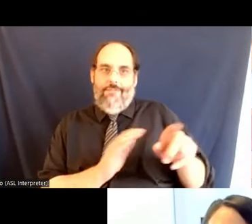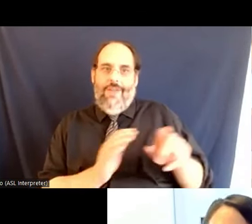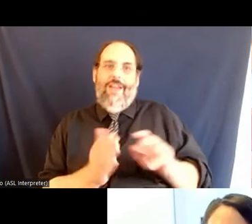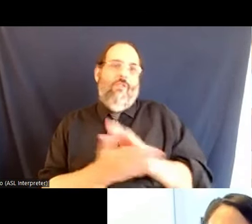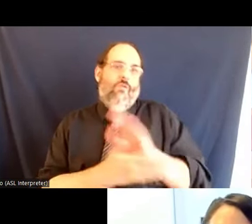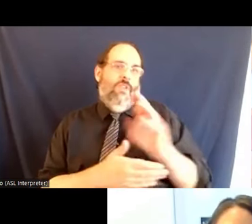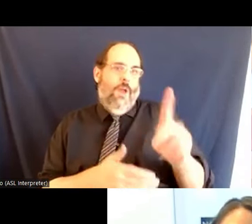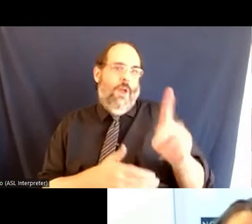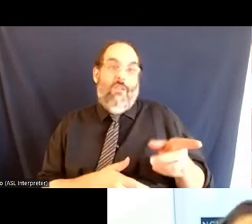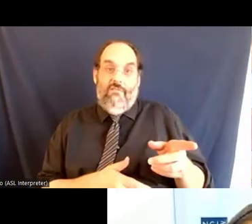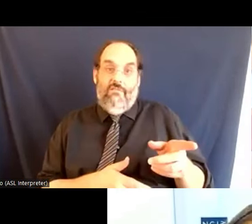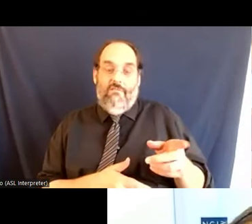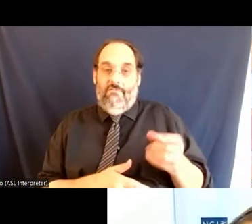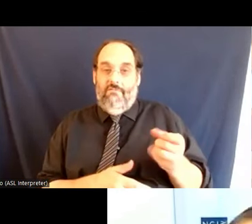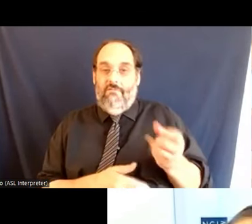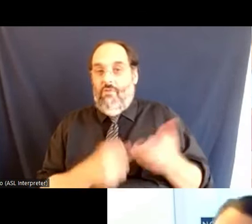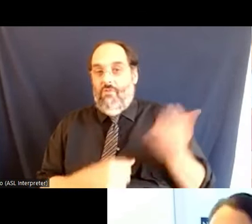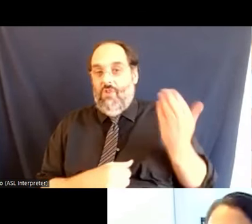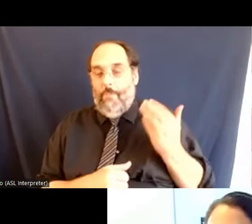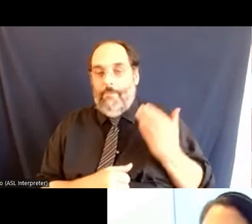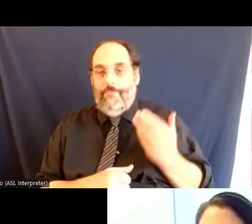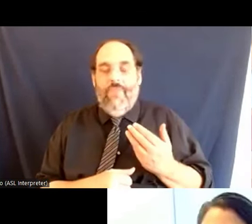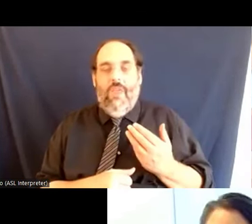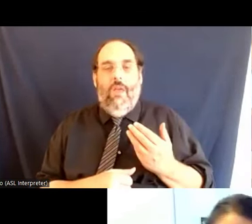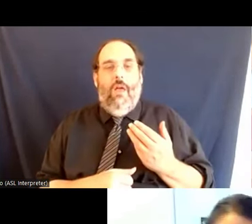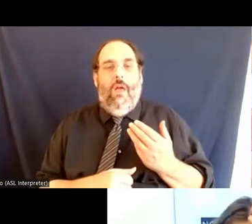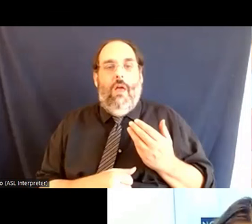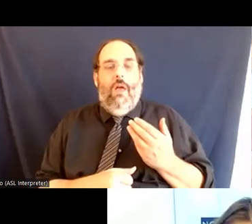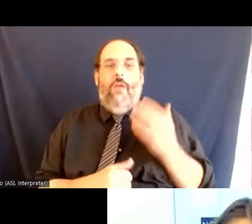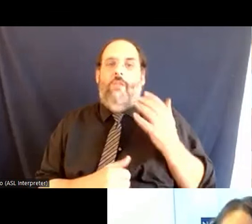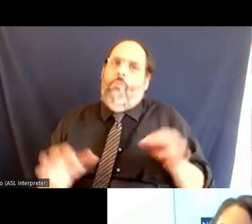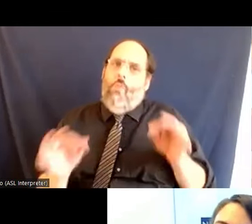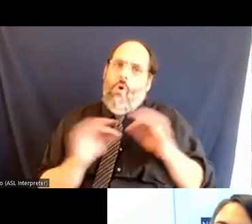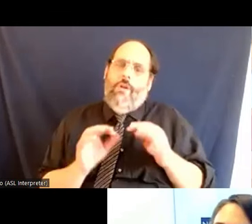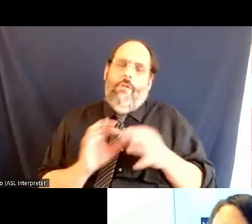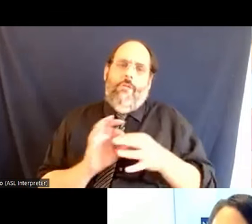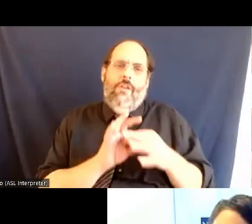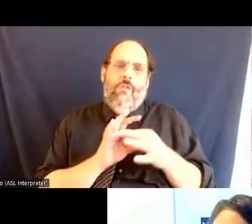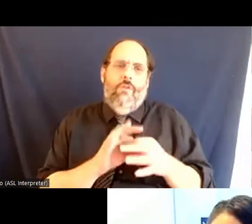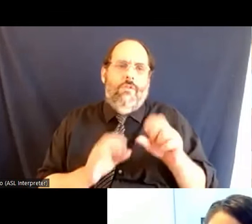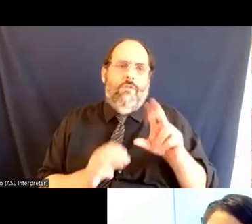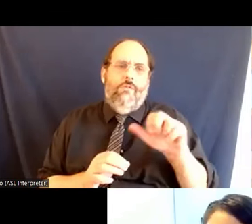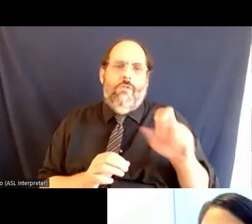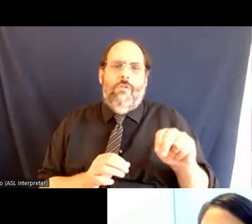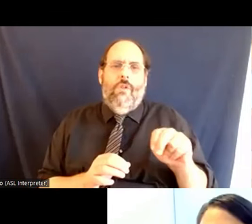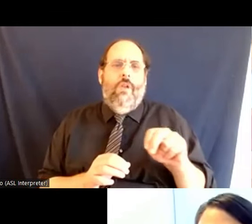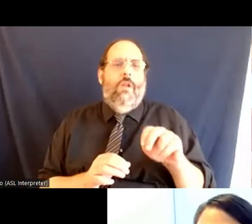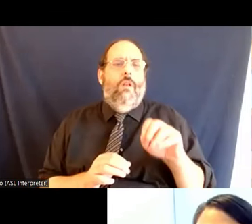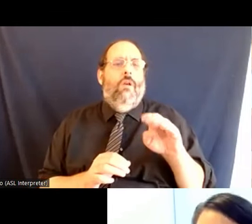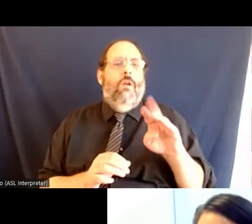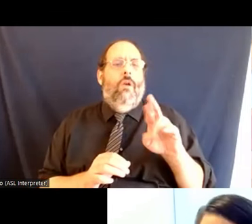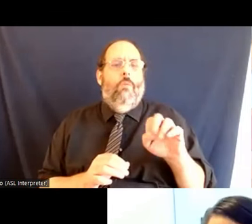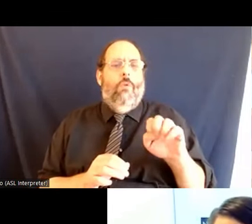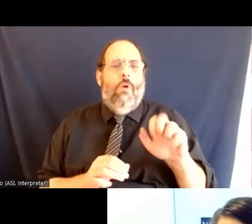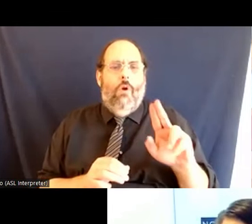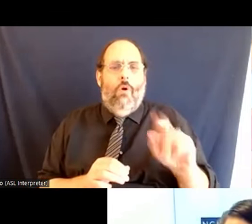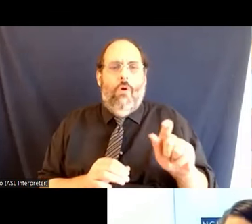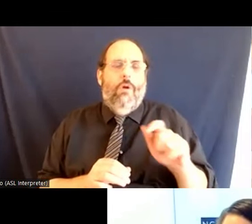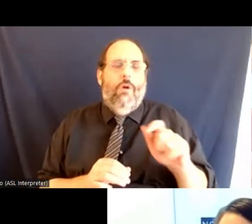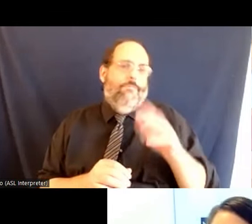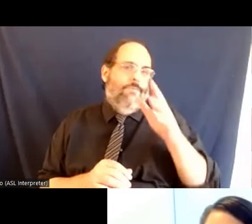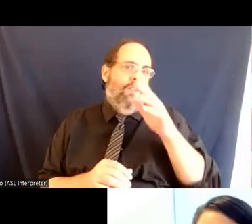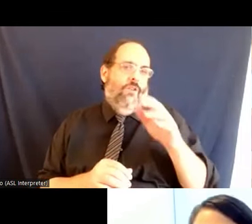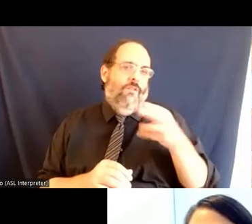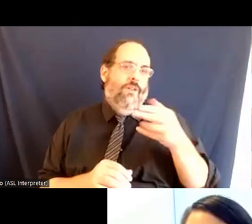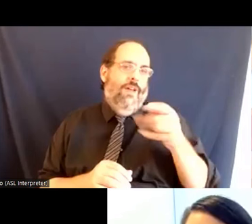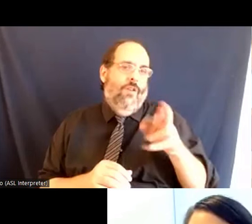so important that our relationships with these families, with Susan Bro, mother of Heather Heyer, and so many others, that whenever we lift up